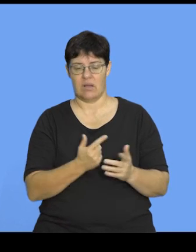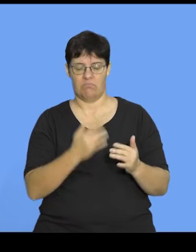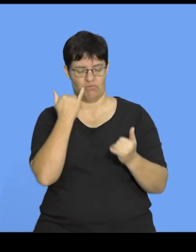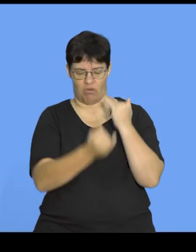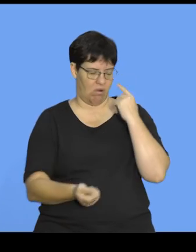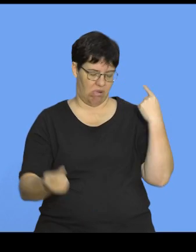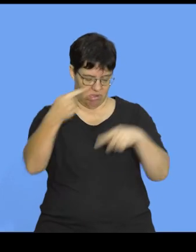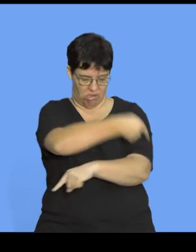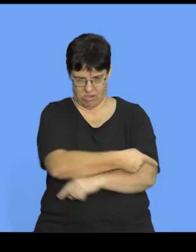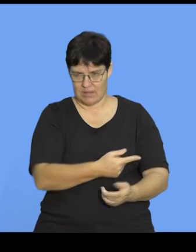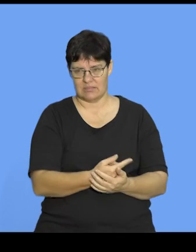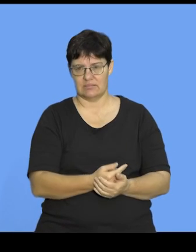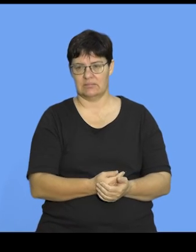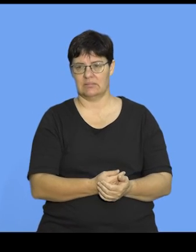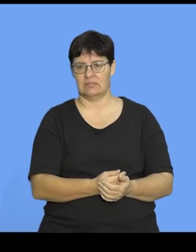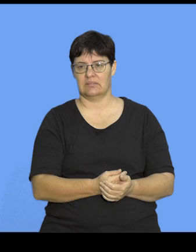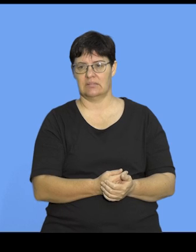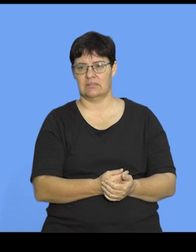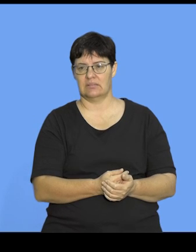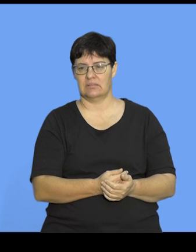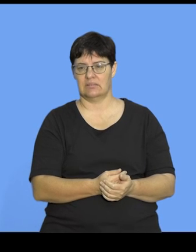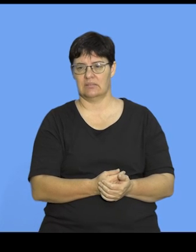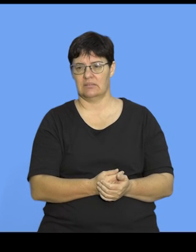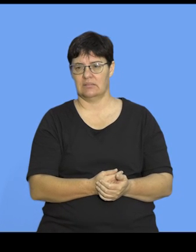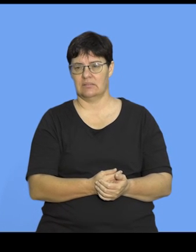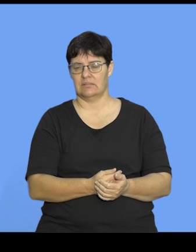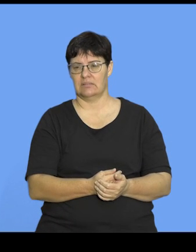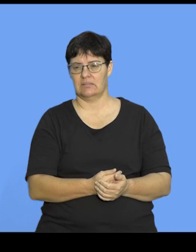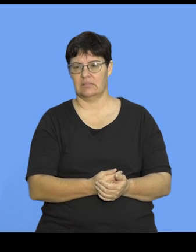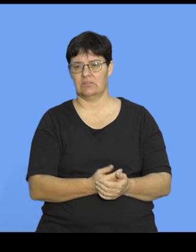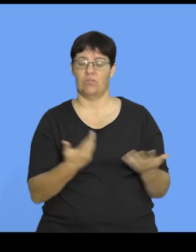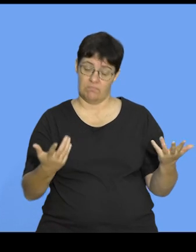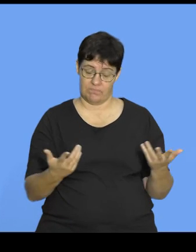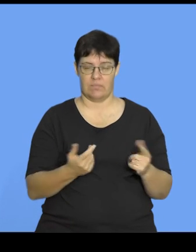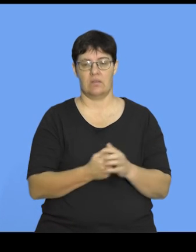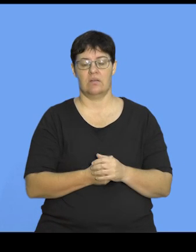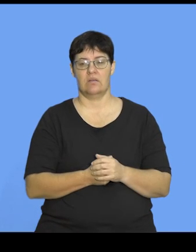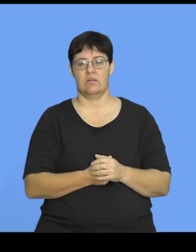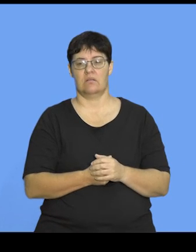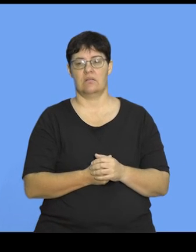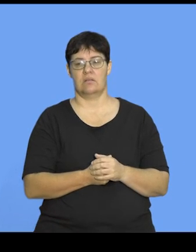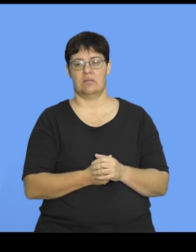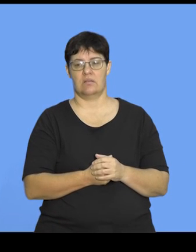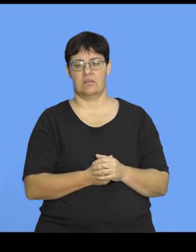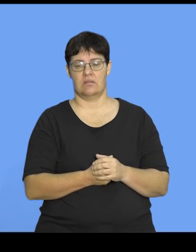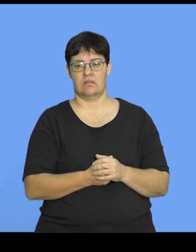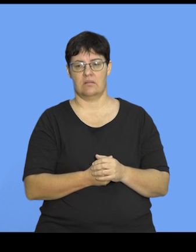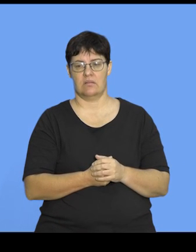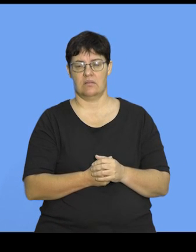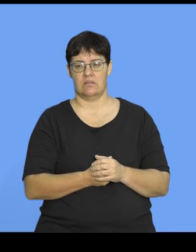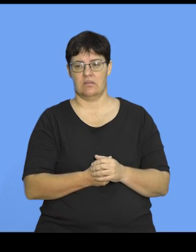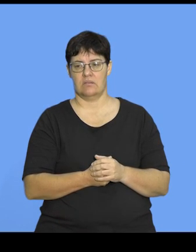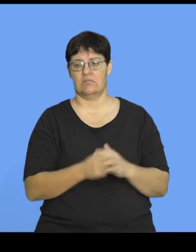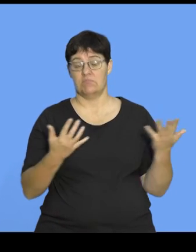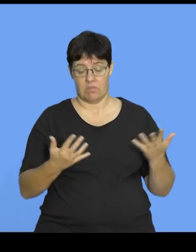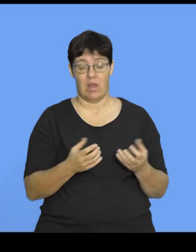do the other way around. Sorry, let's just go back here quickly. I'm doing this the wrong way around. So, and I'll show you now where